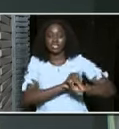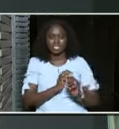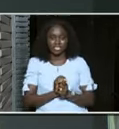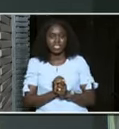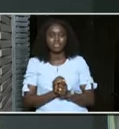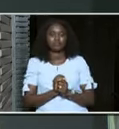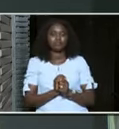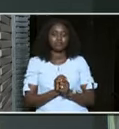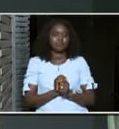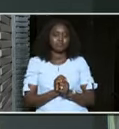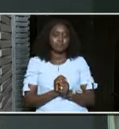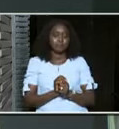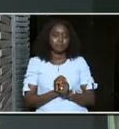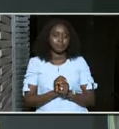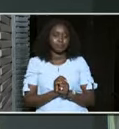and Somalia.